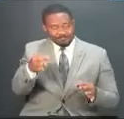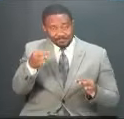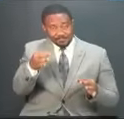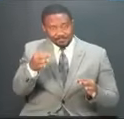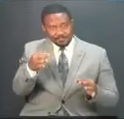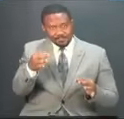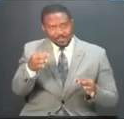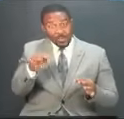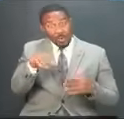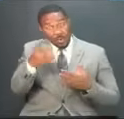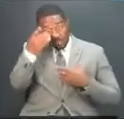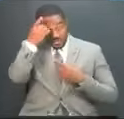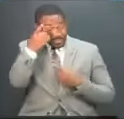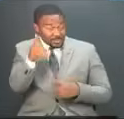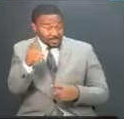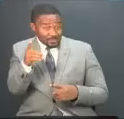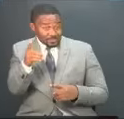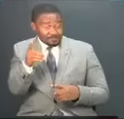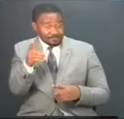or decision